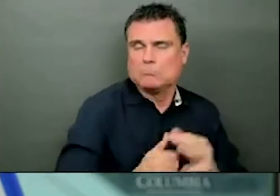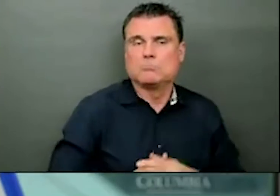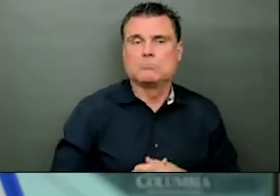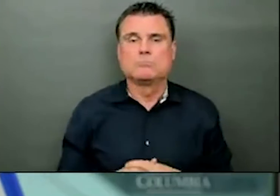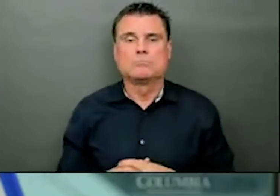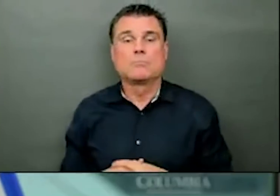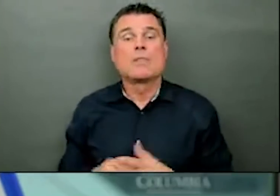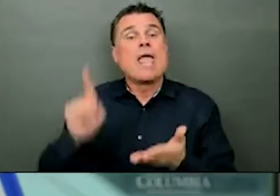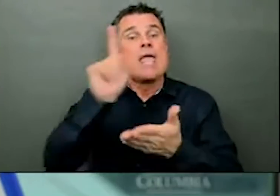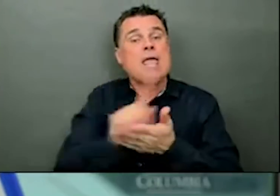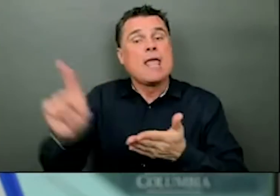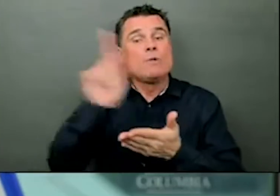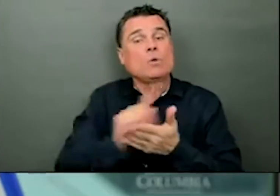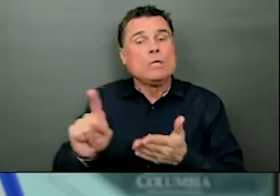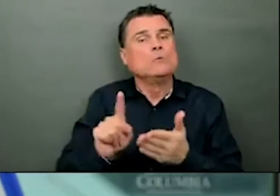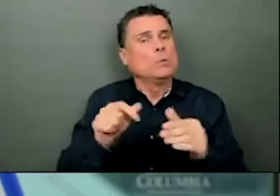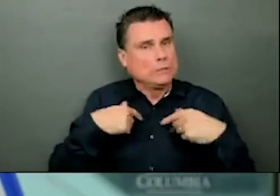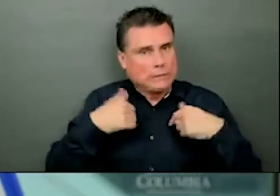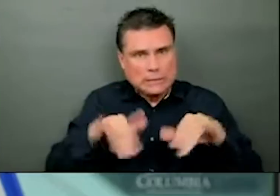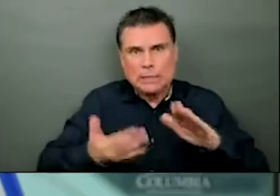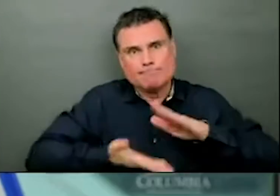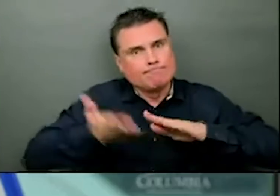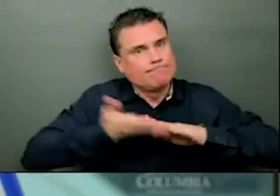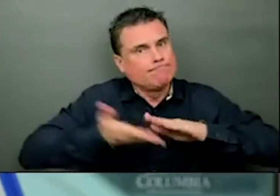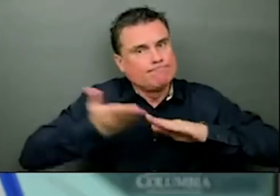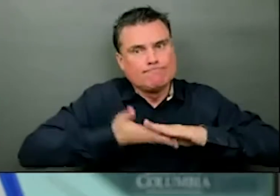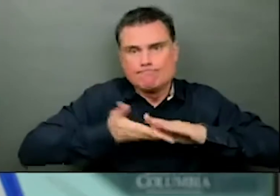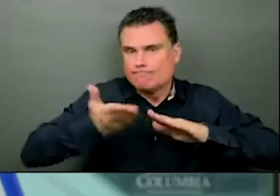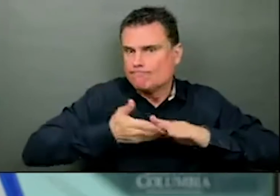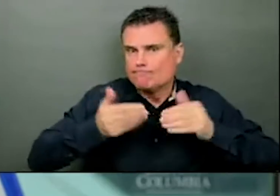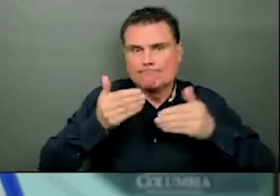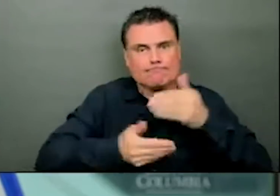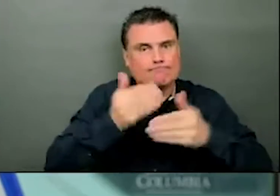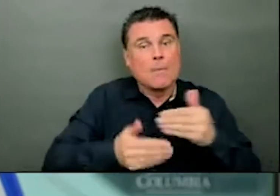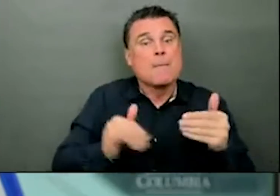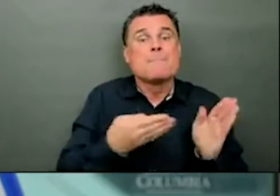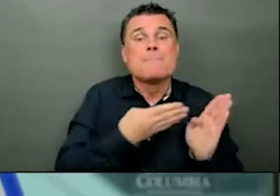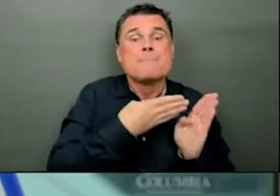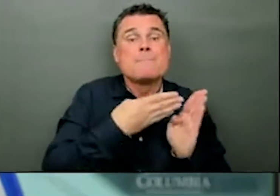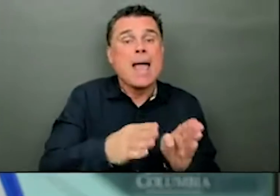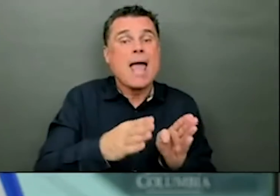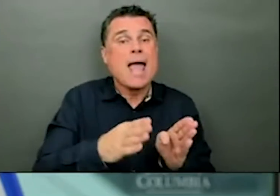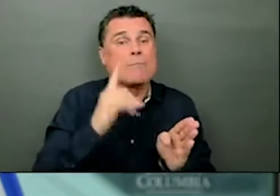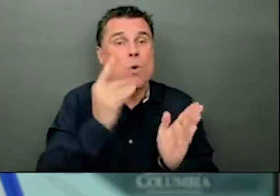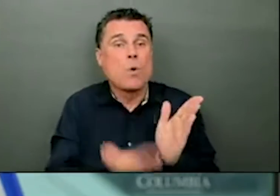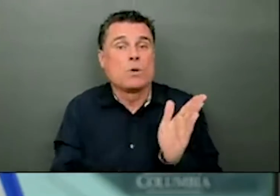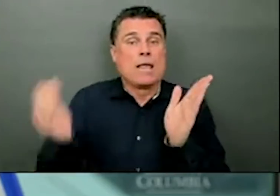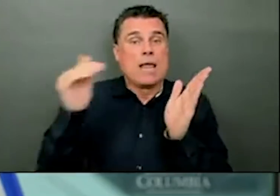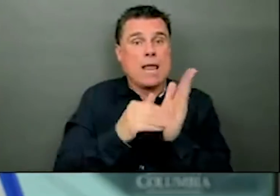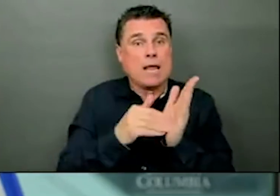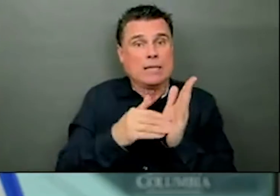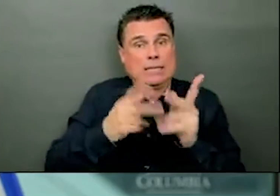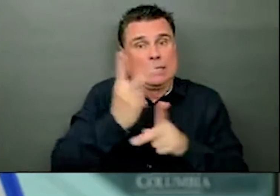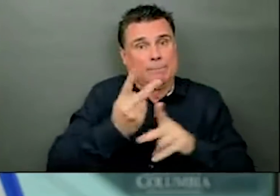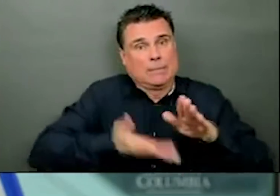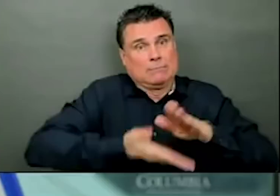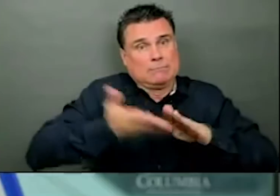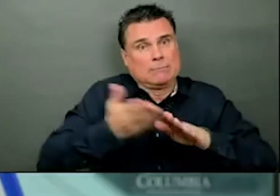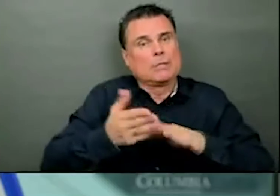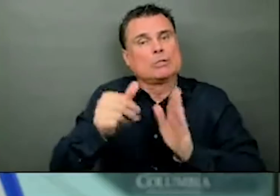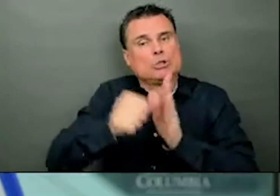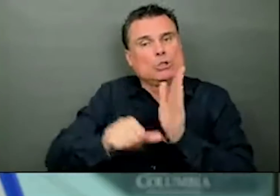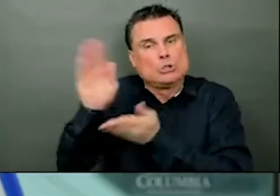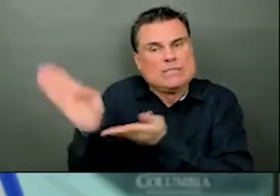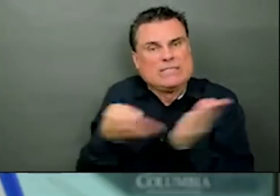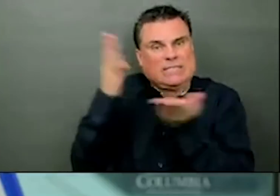surgical renewal progress shows what is possible when we come together as healthcare providers, administrators, and community members, and I, for one, am